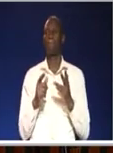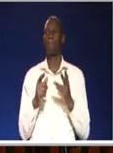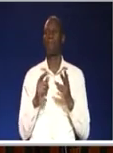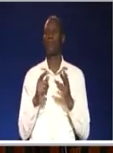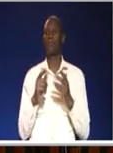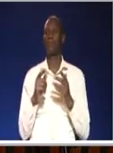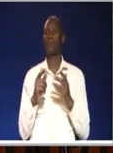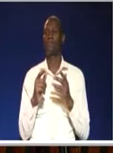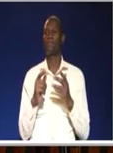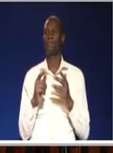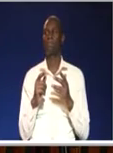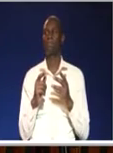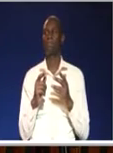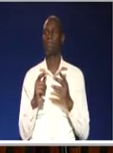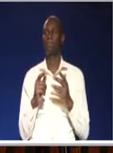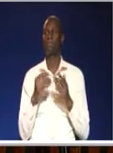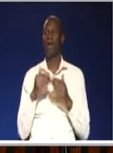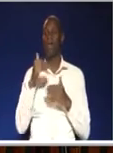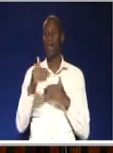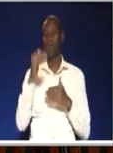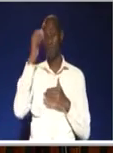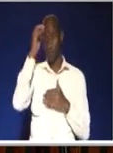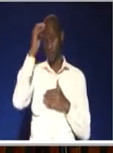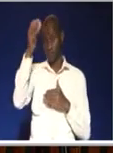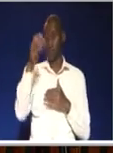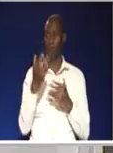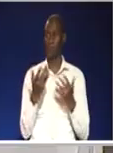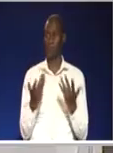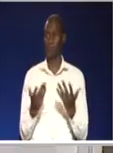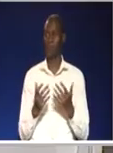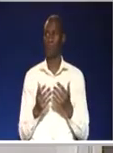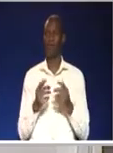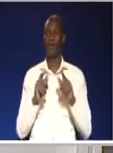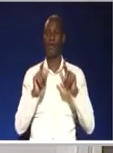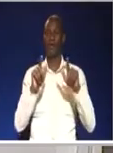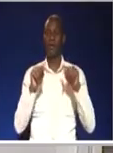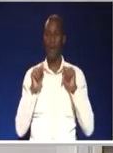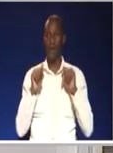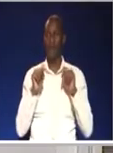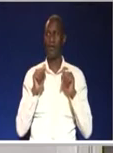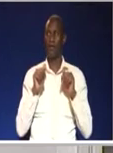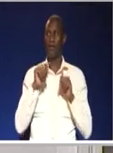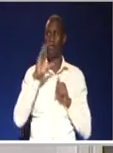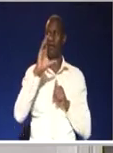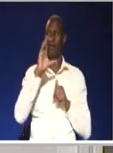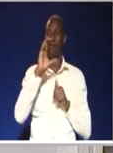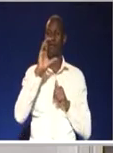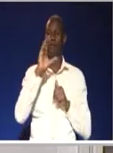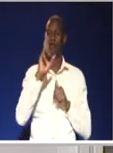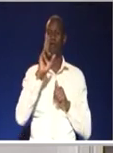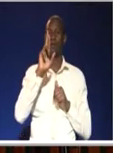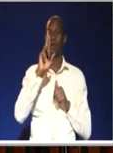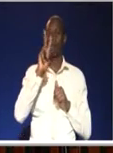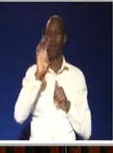after. The next concept is a demand curve.